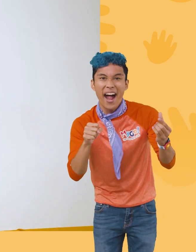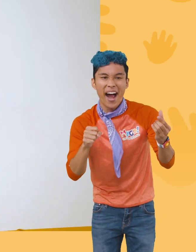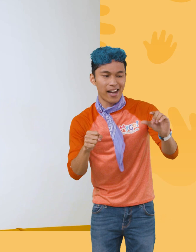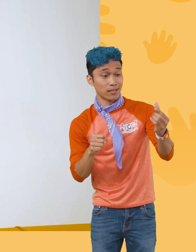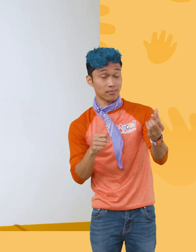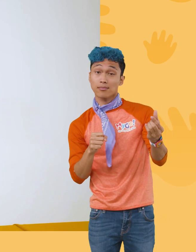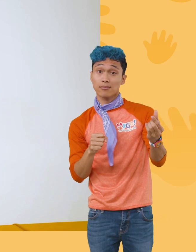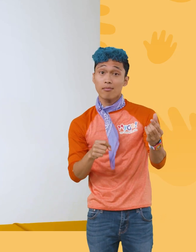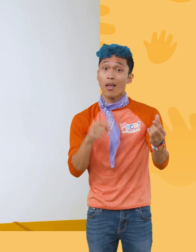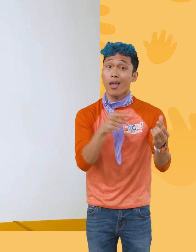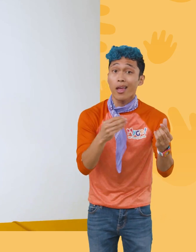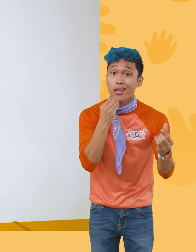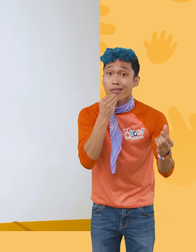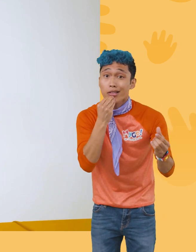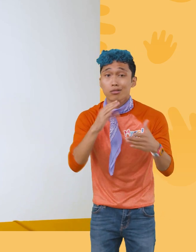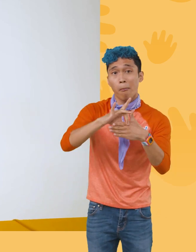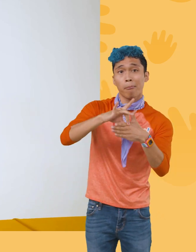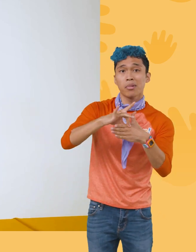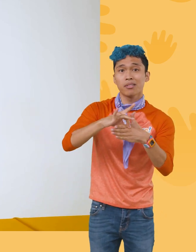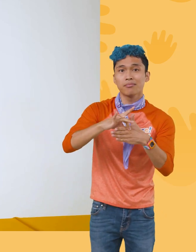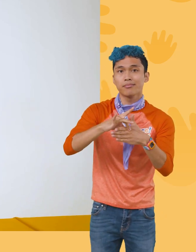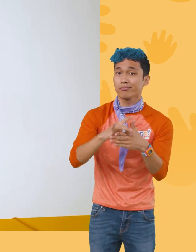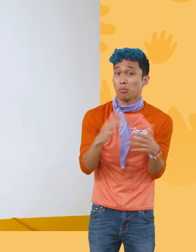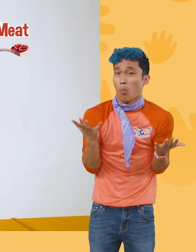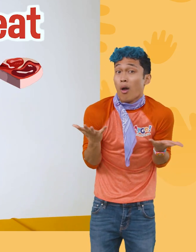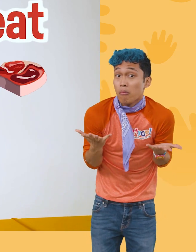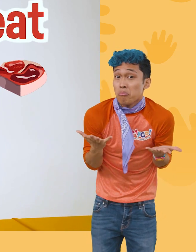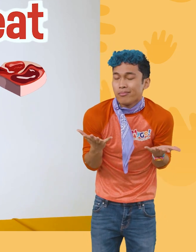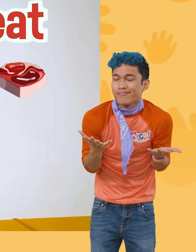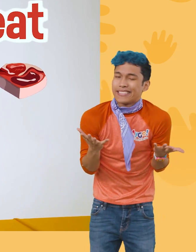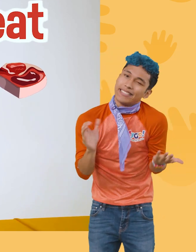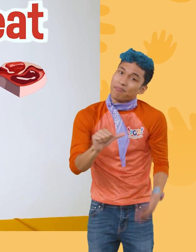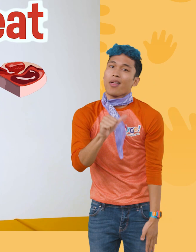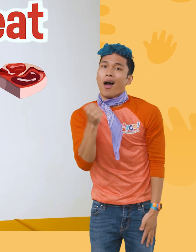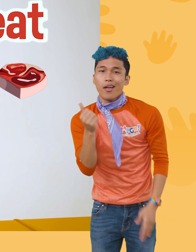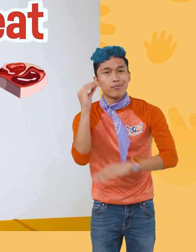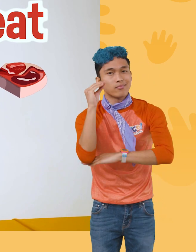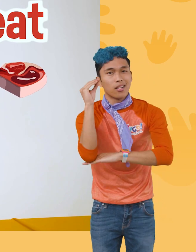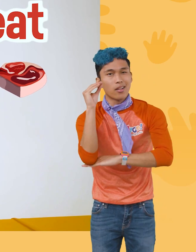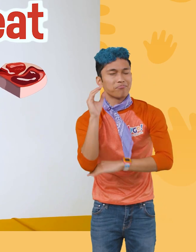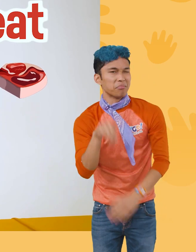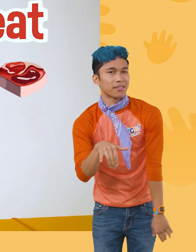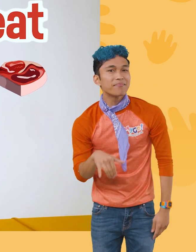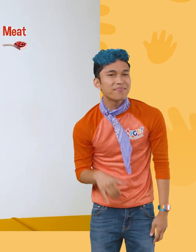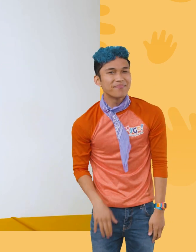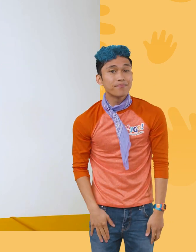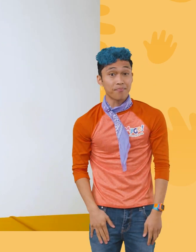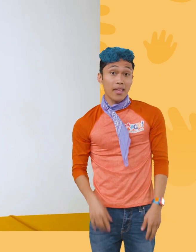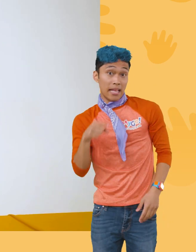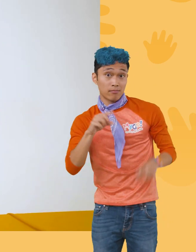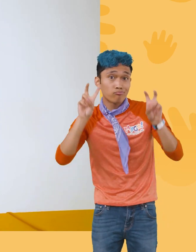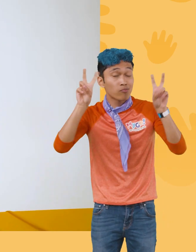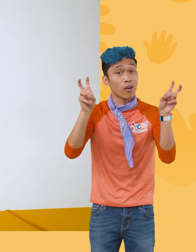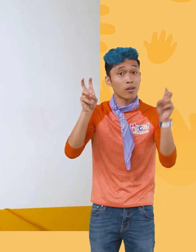scary dinosaur. Yeah, this dinosaur eats meat. Yeah, other dinosaurs. Yeah, that is